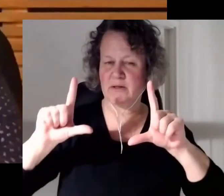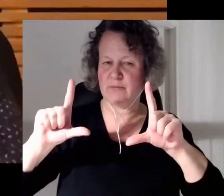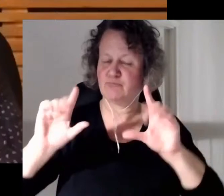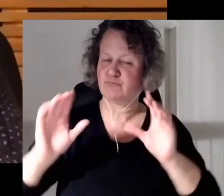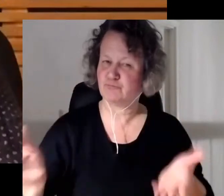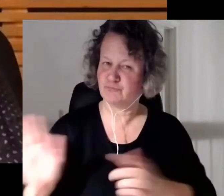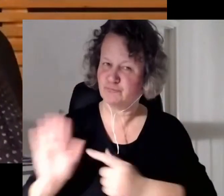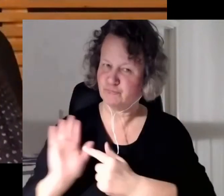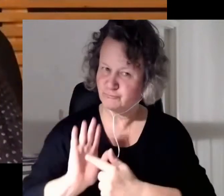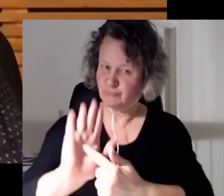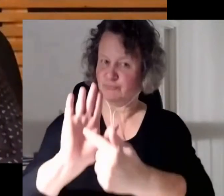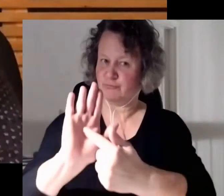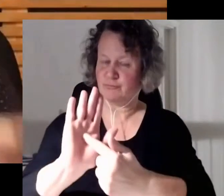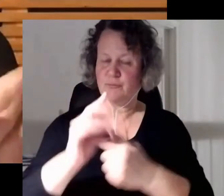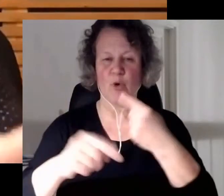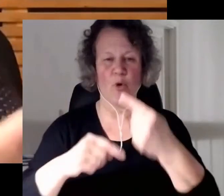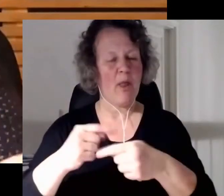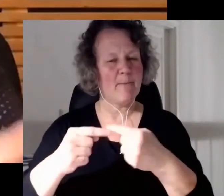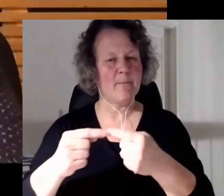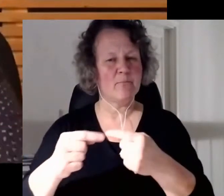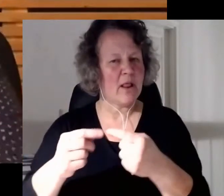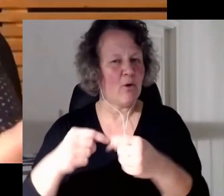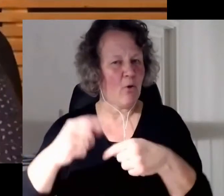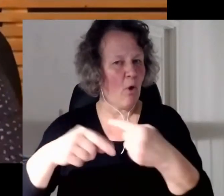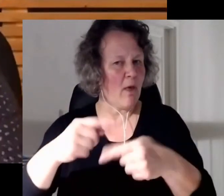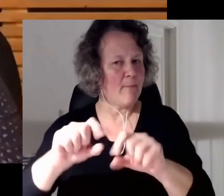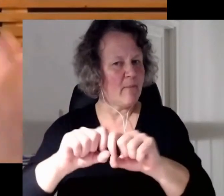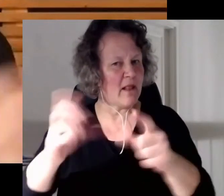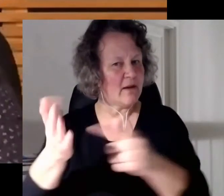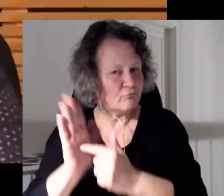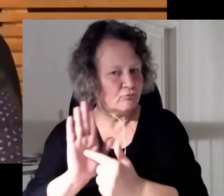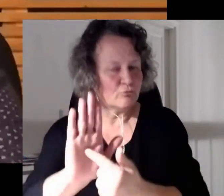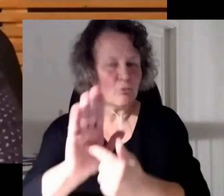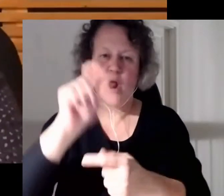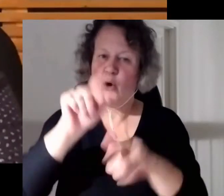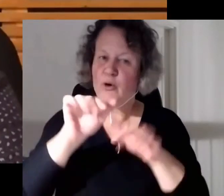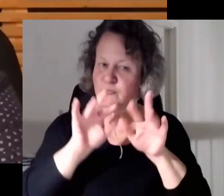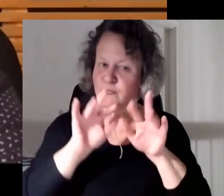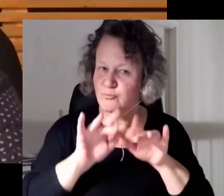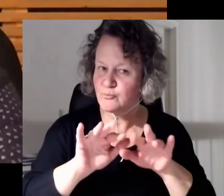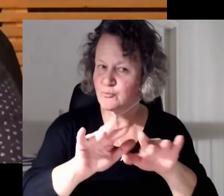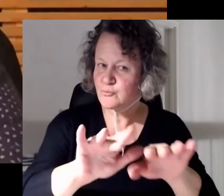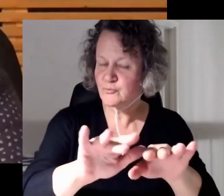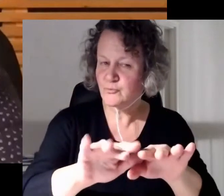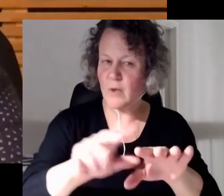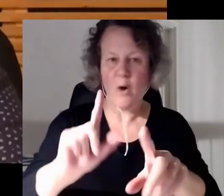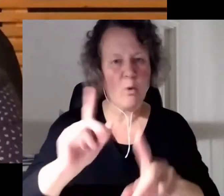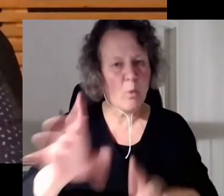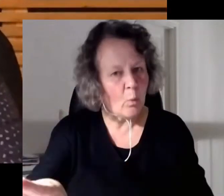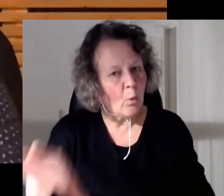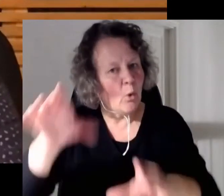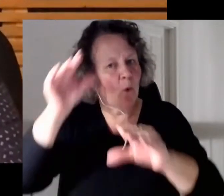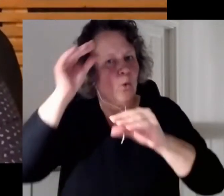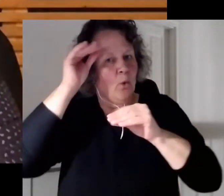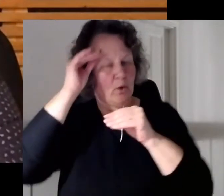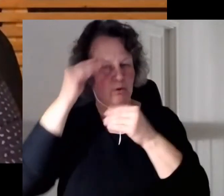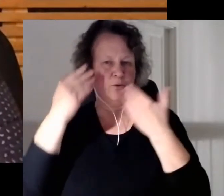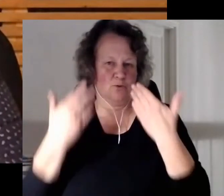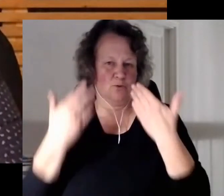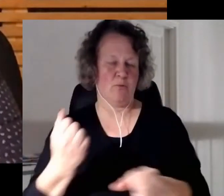image, a role model, so that the people who see it, they want to imitate it, they want to put it into practice, to